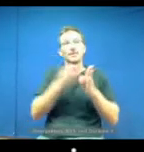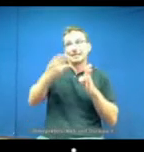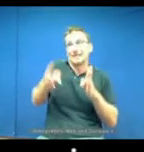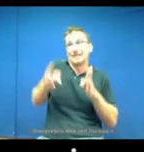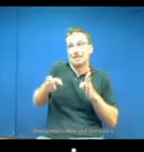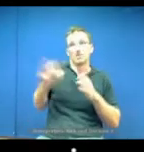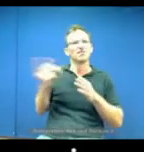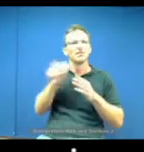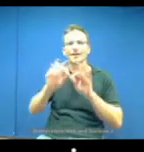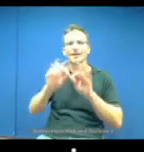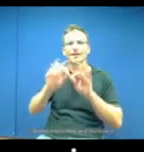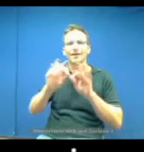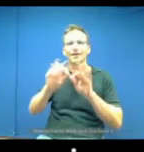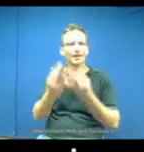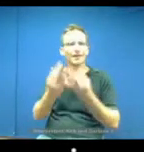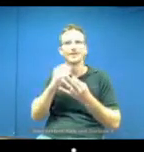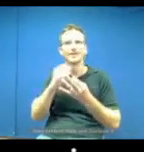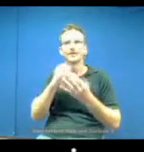or a coworker,